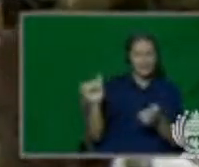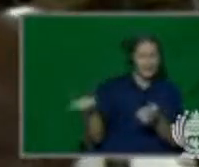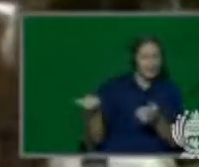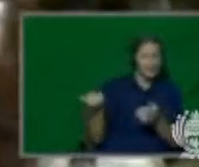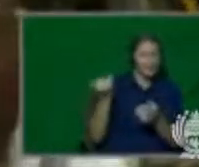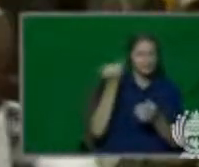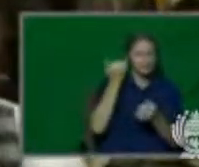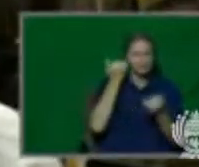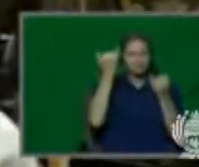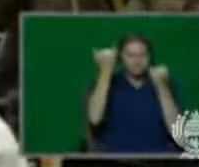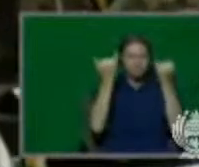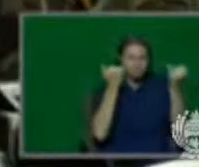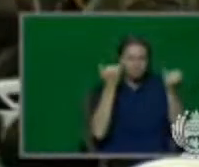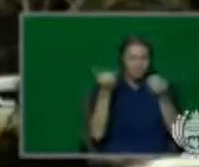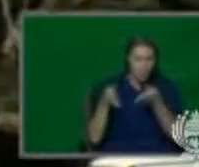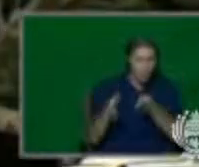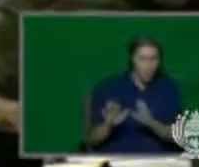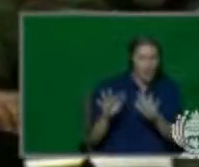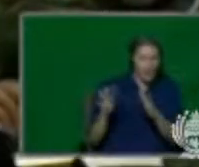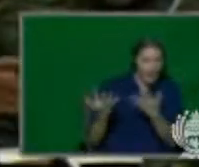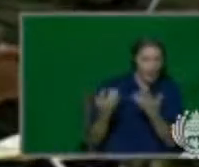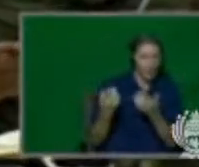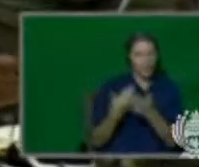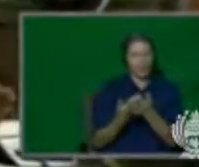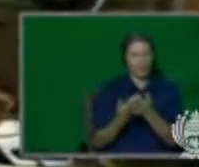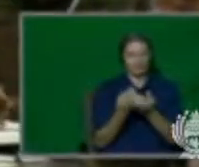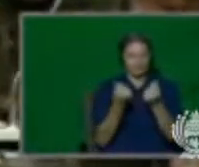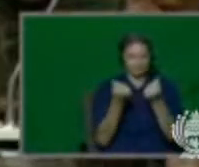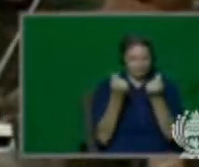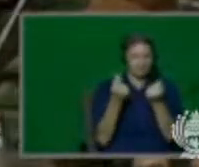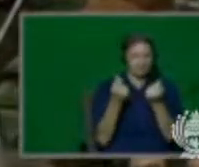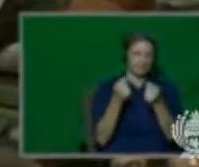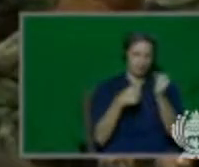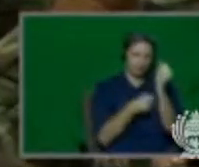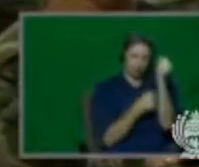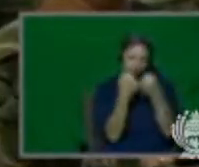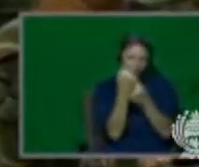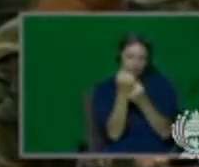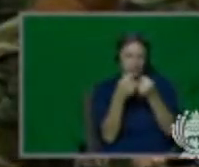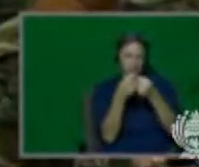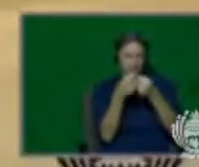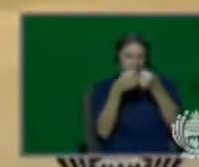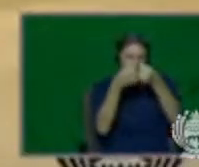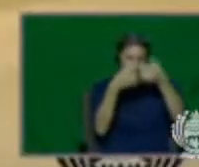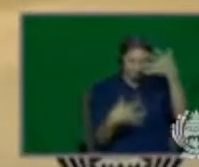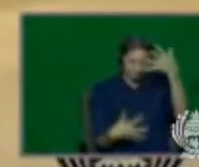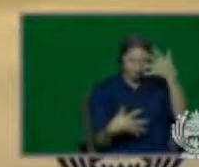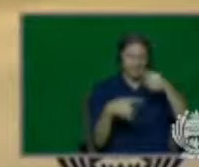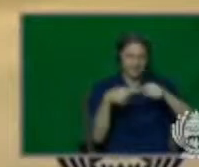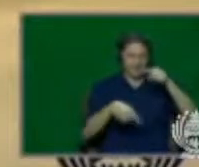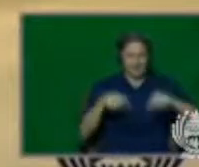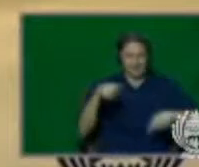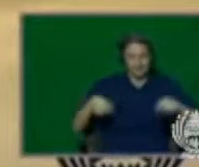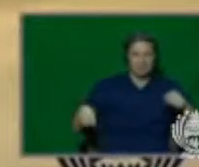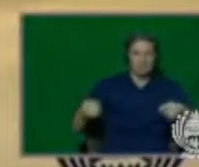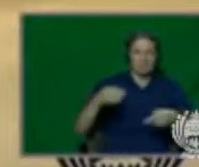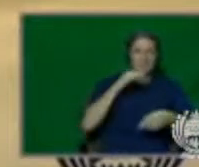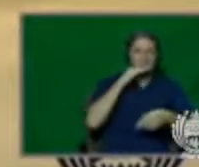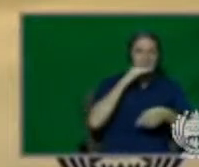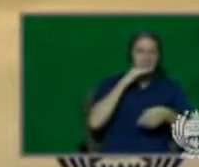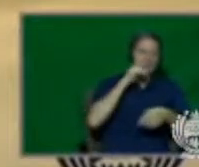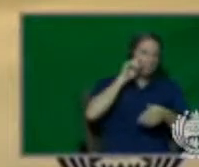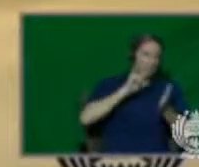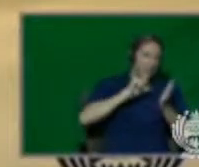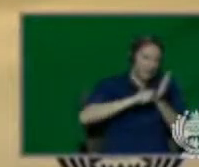to diversify the infrastructure fund sources. Financial institutions, including pension funds, banks, development